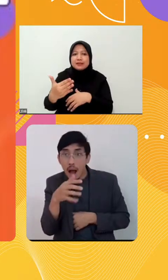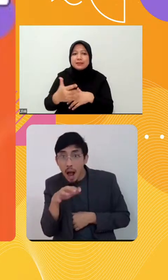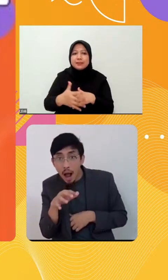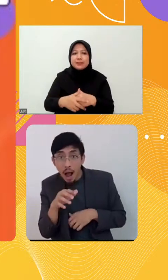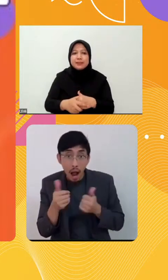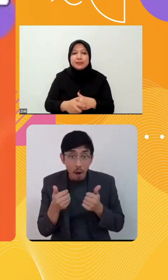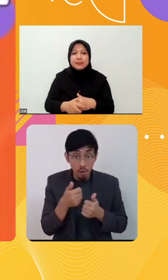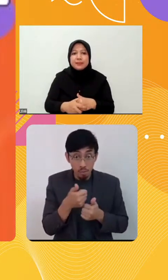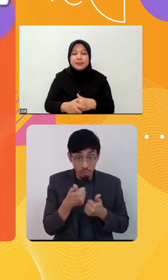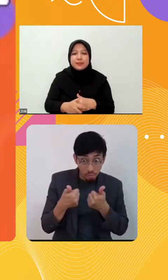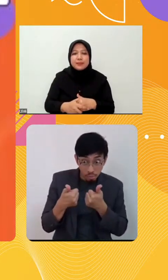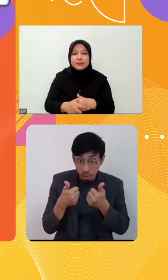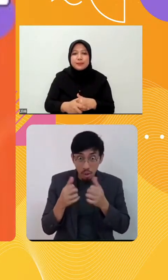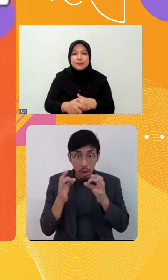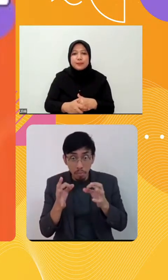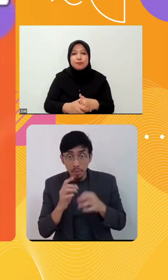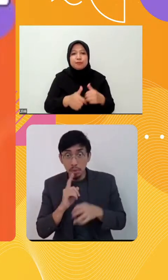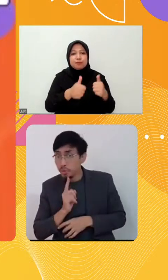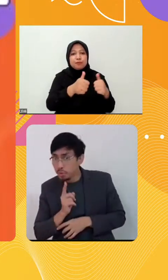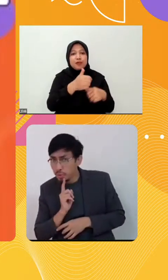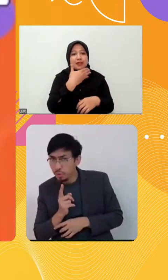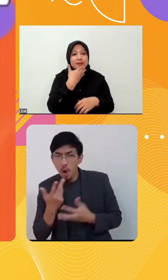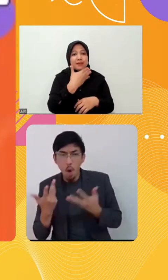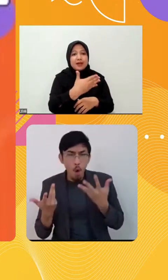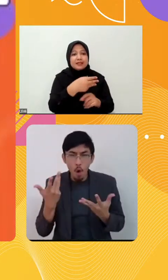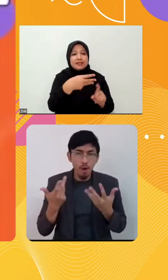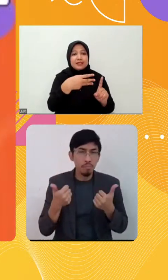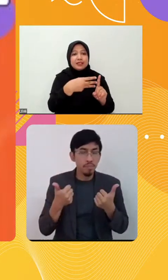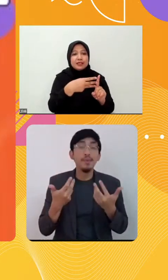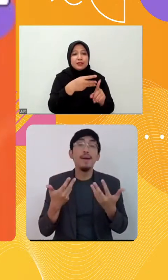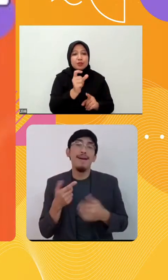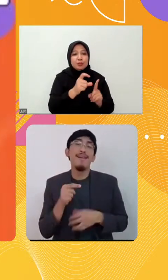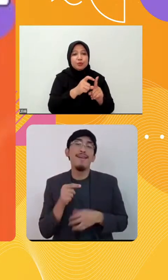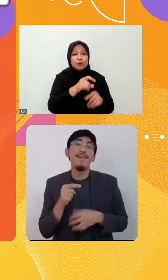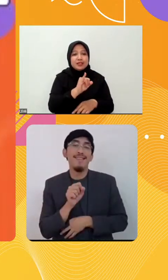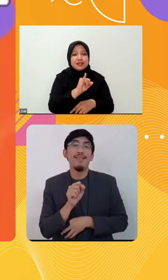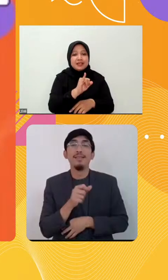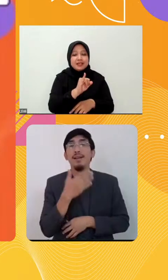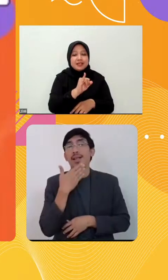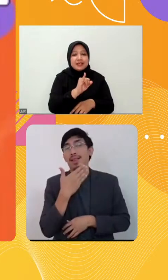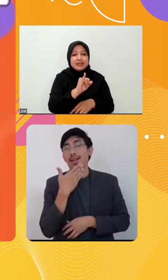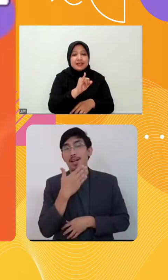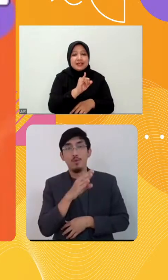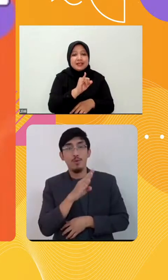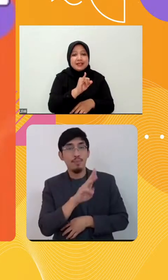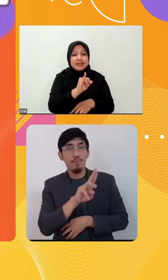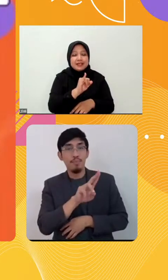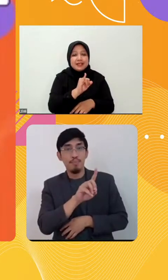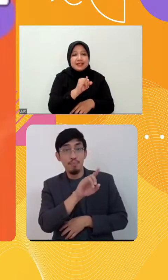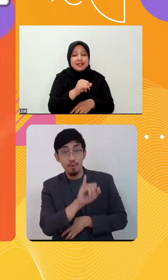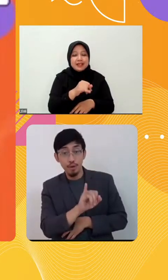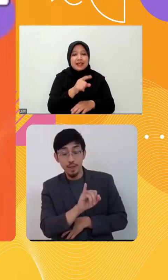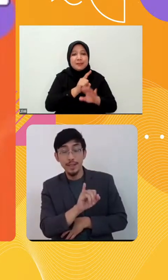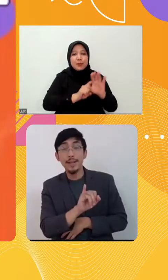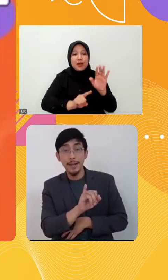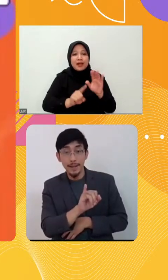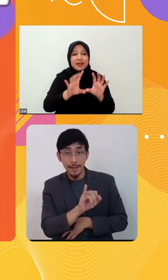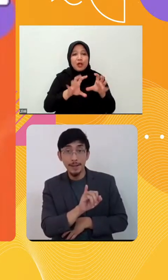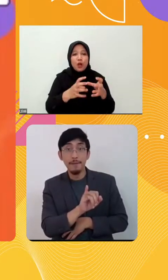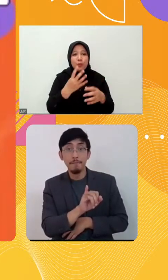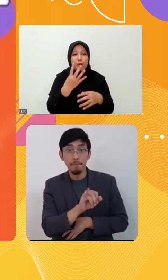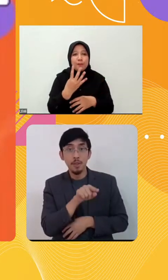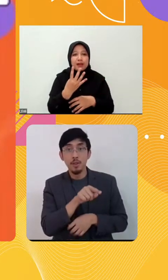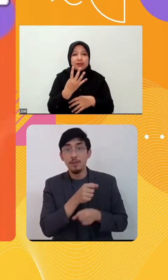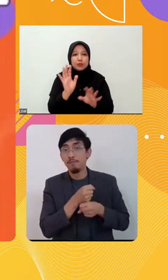Okay, thank you, Budi Eko Siswoyo, from representing the room number 4. Room number 1